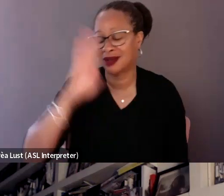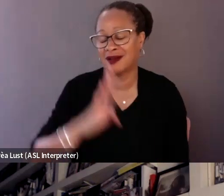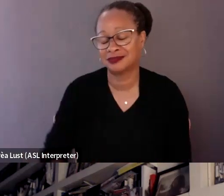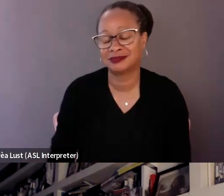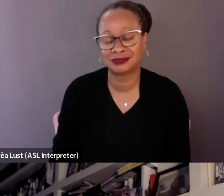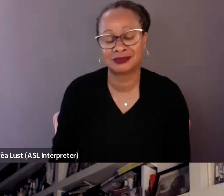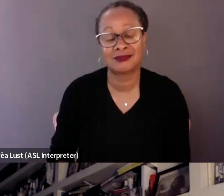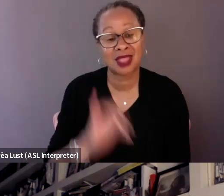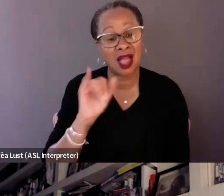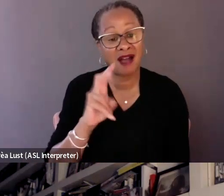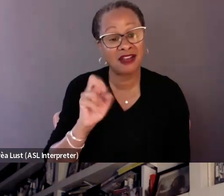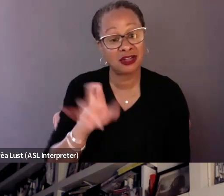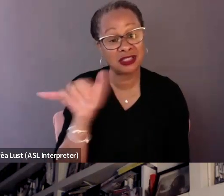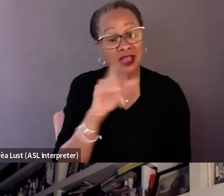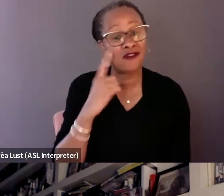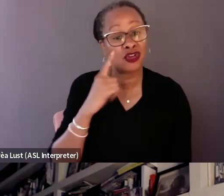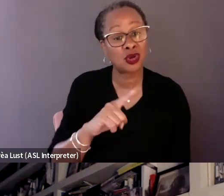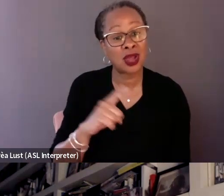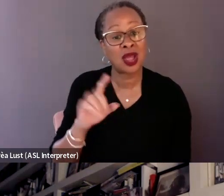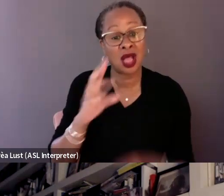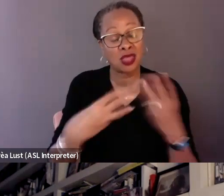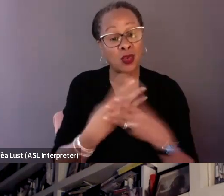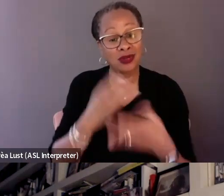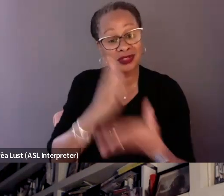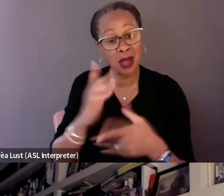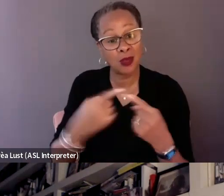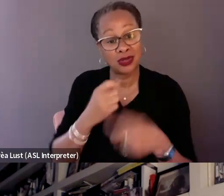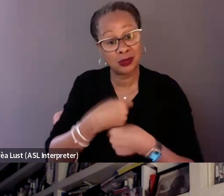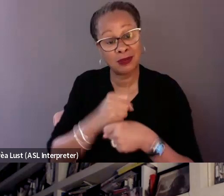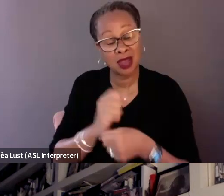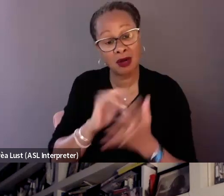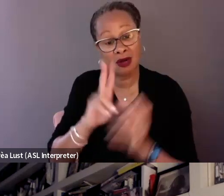And Javier, is it like that for you? Does the world stop when you make art?